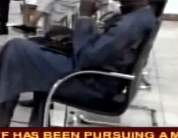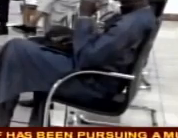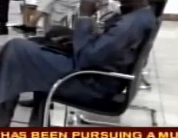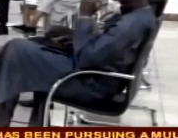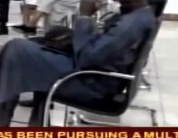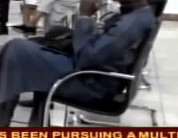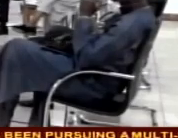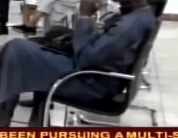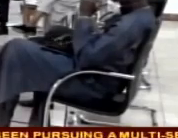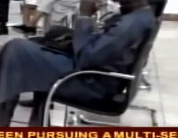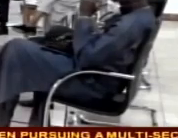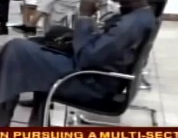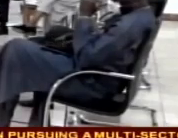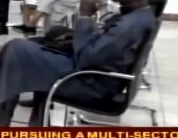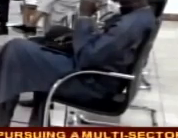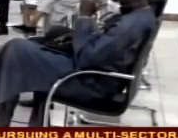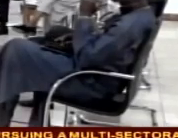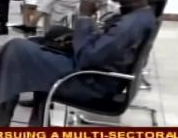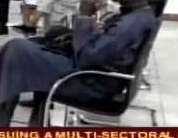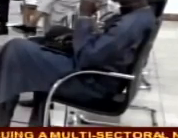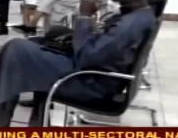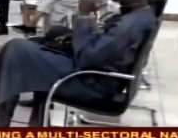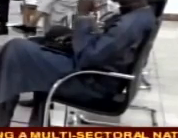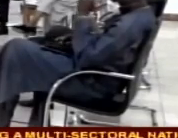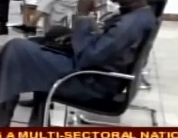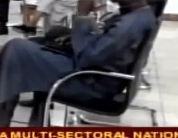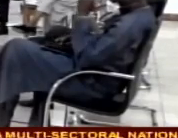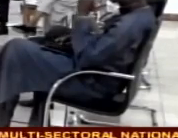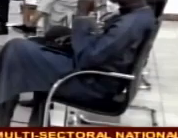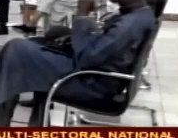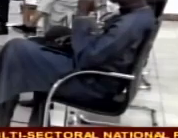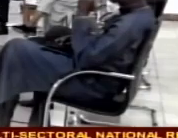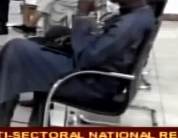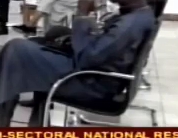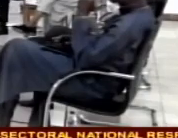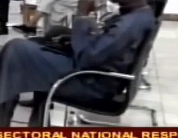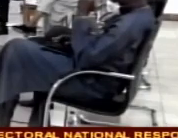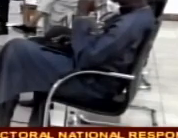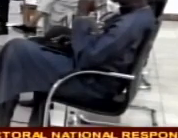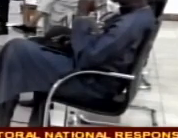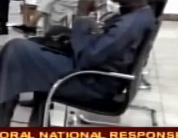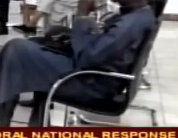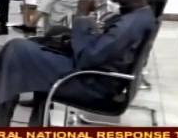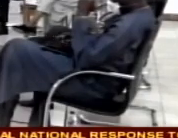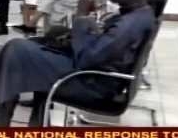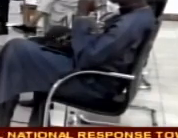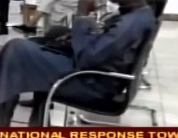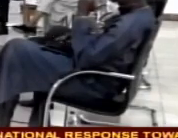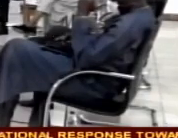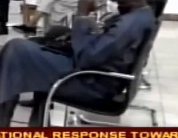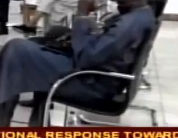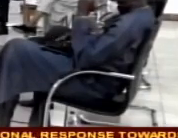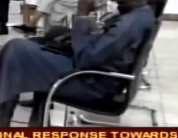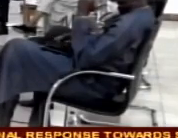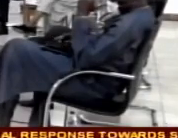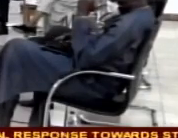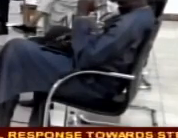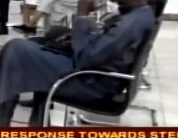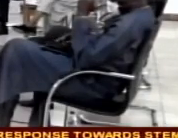time, we'll be able to share with Nigerians through various publications, through peer review and non-peer review papers on how